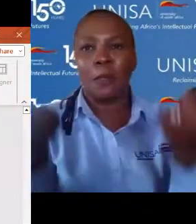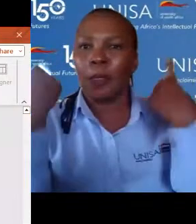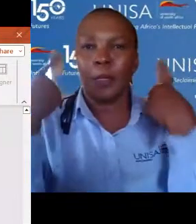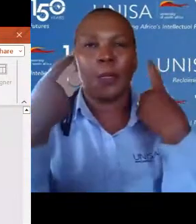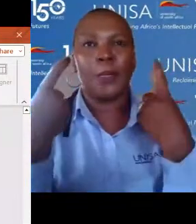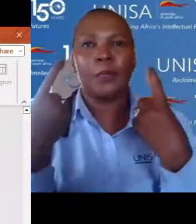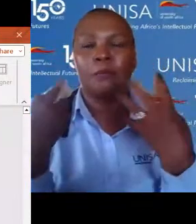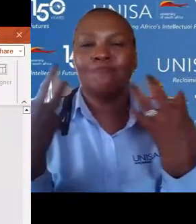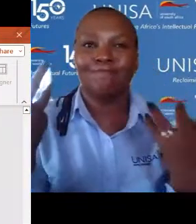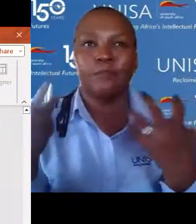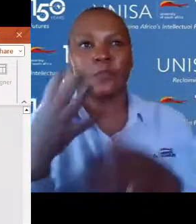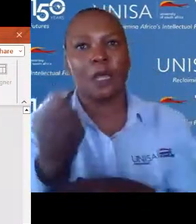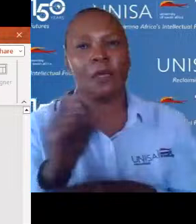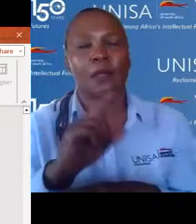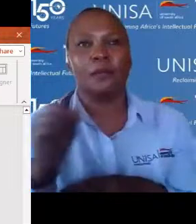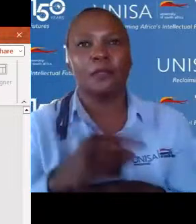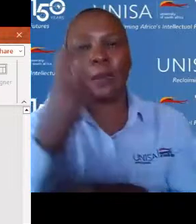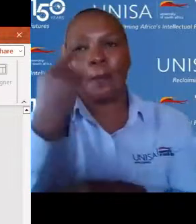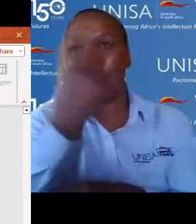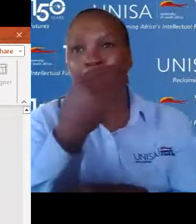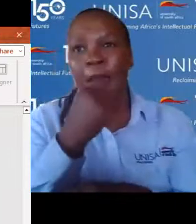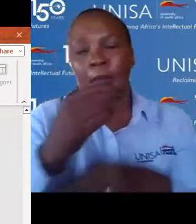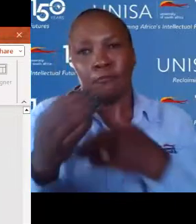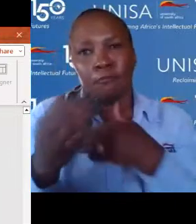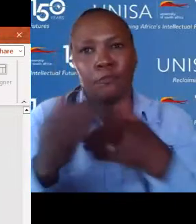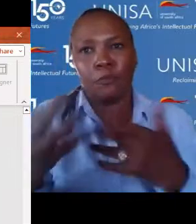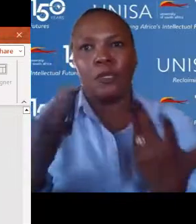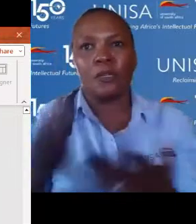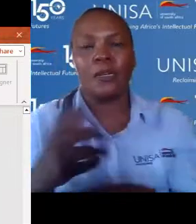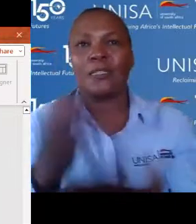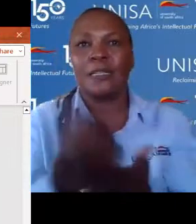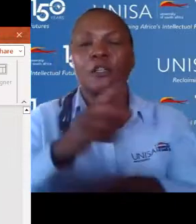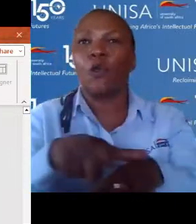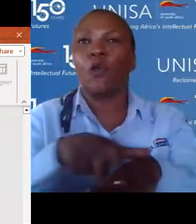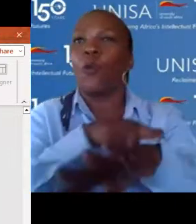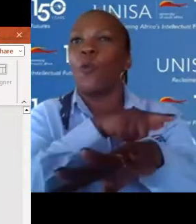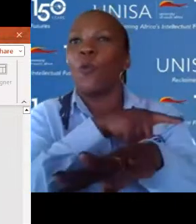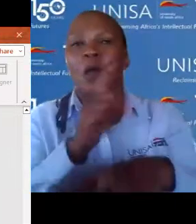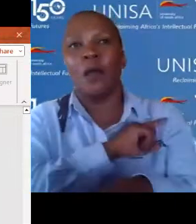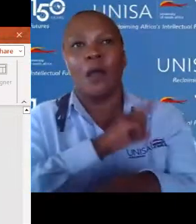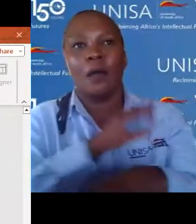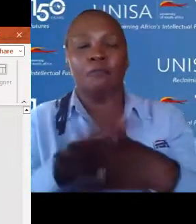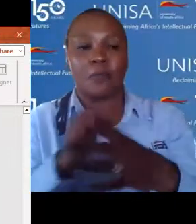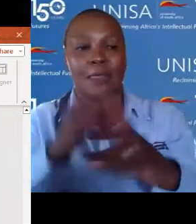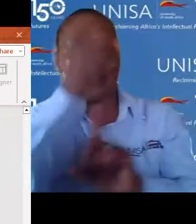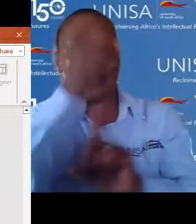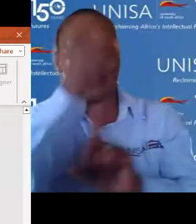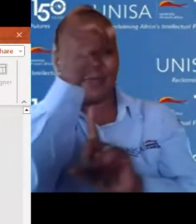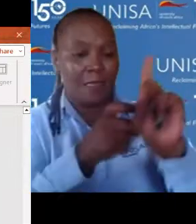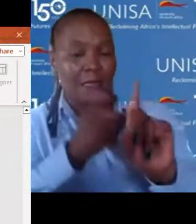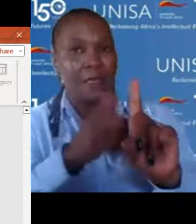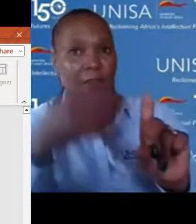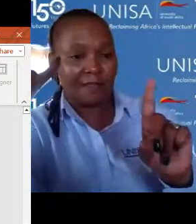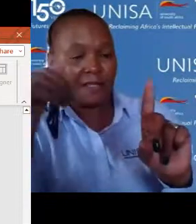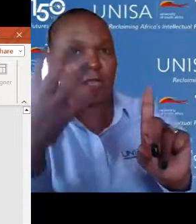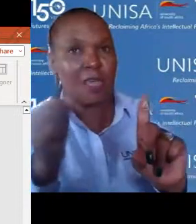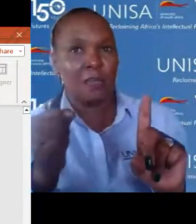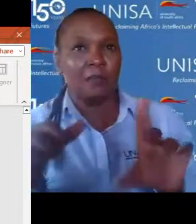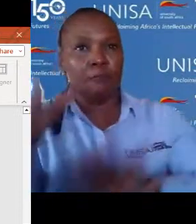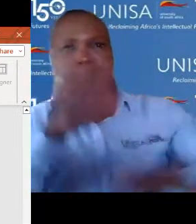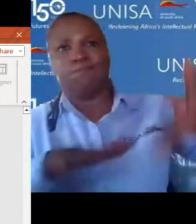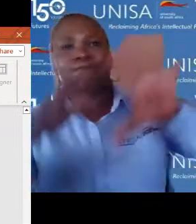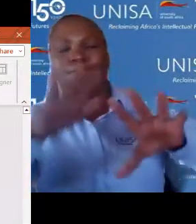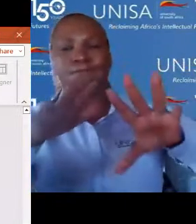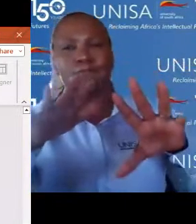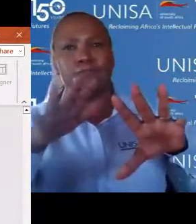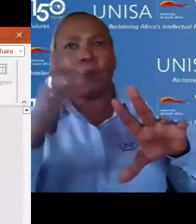has just been blind, it takes even longer because that person still has resistance and you need to be patient with